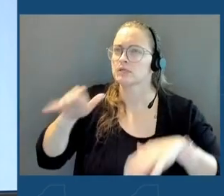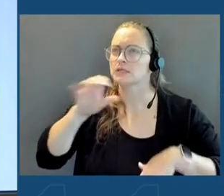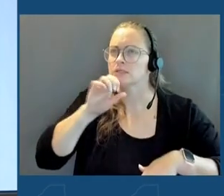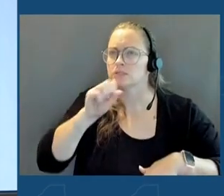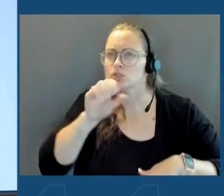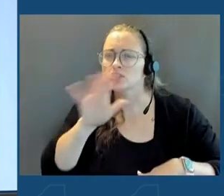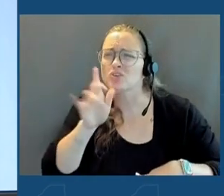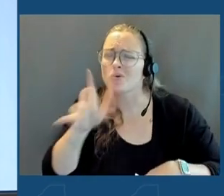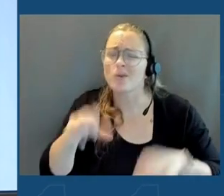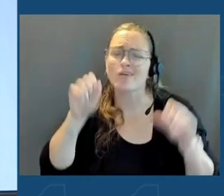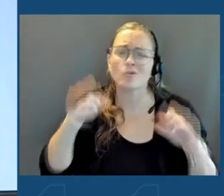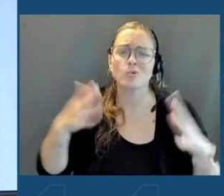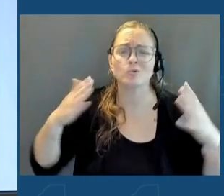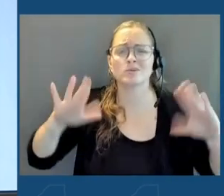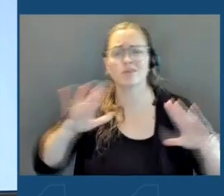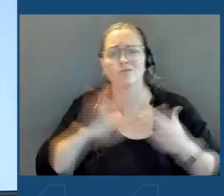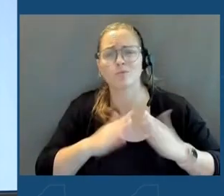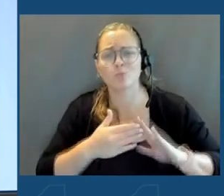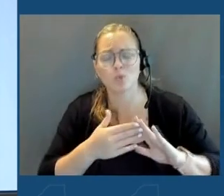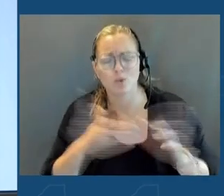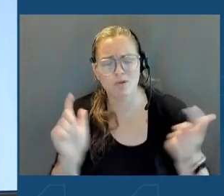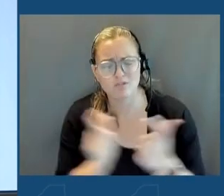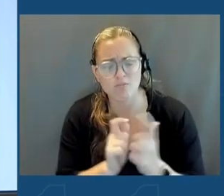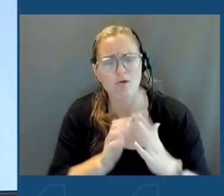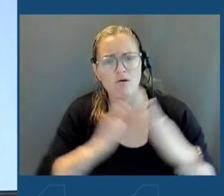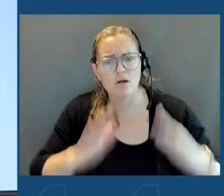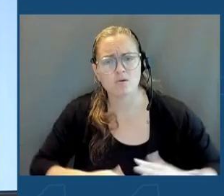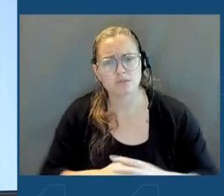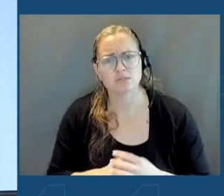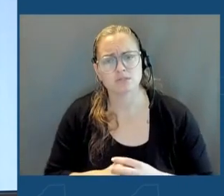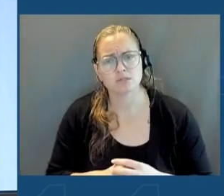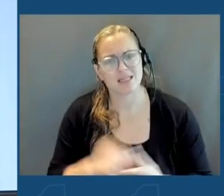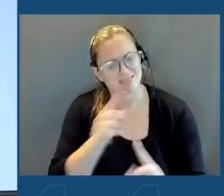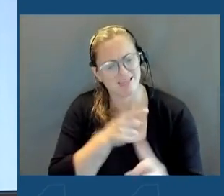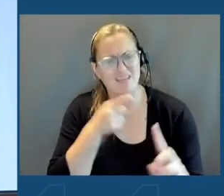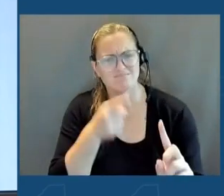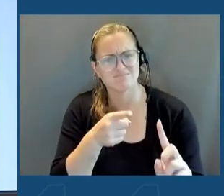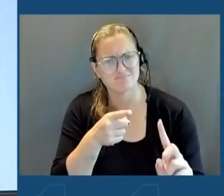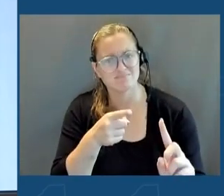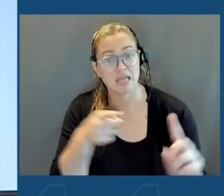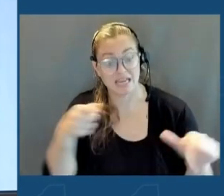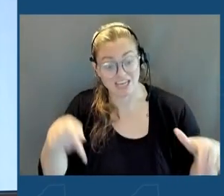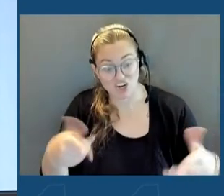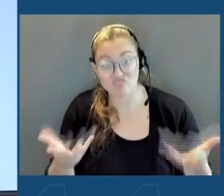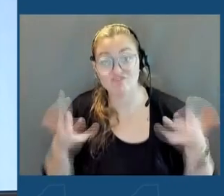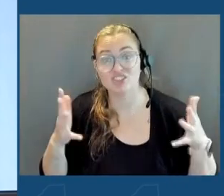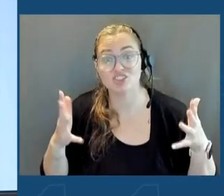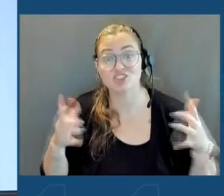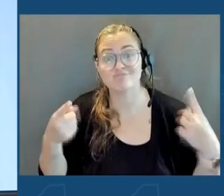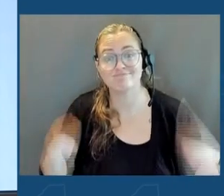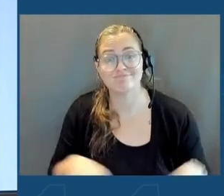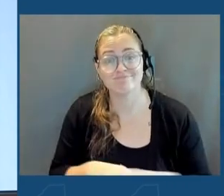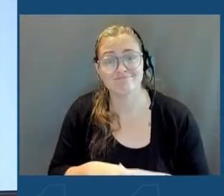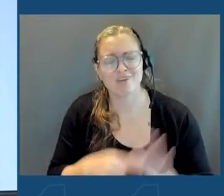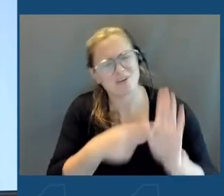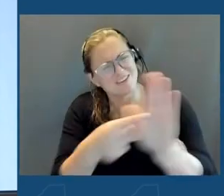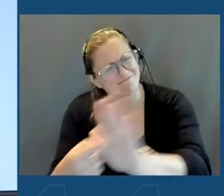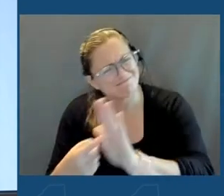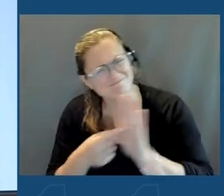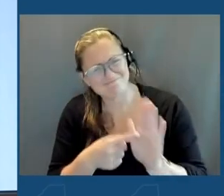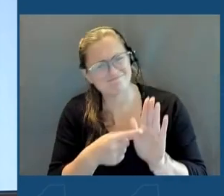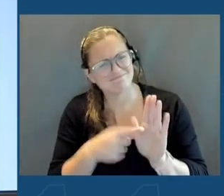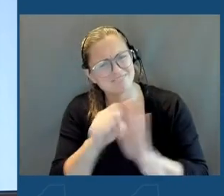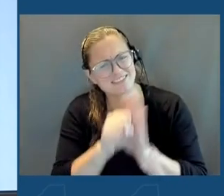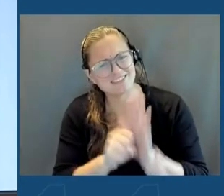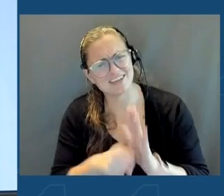their community when they want to downsize. That's what I'm talking about. And you've done it here. And I want to showcase this to the rest of the state.